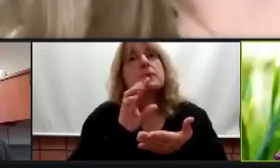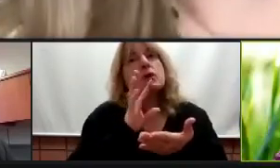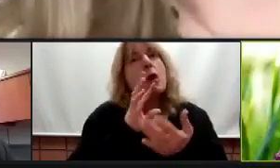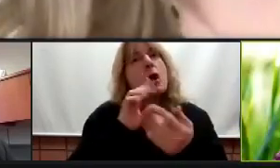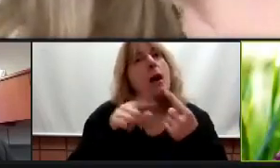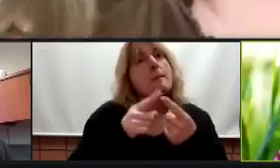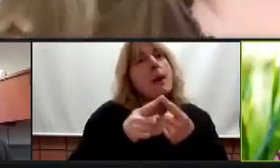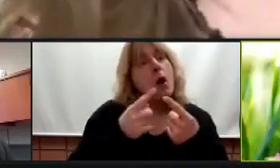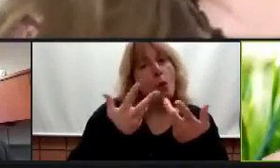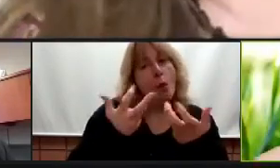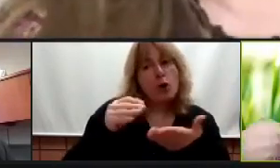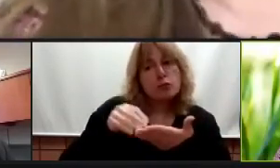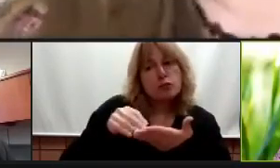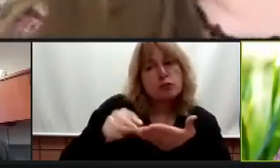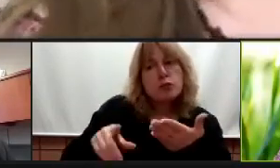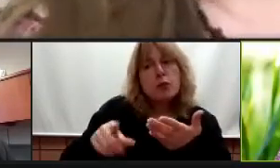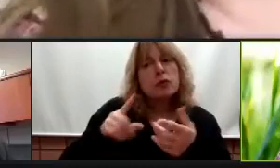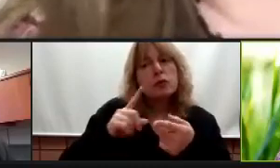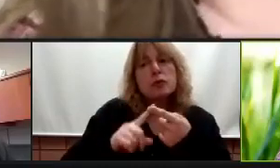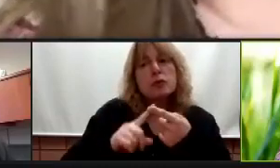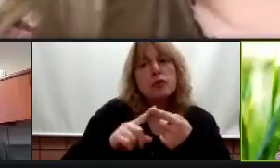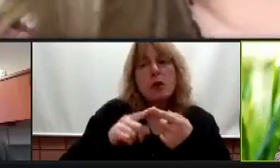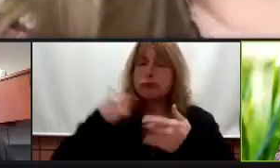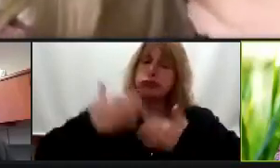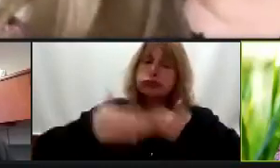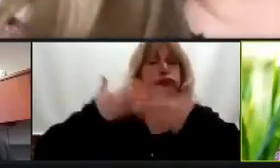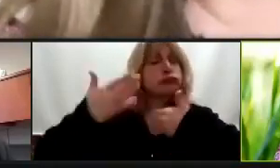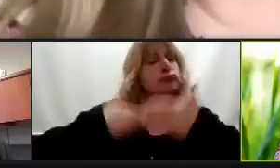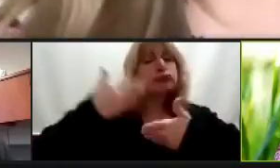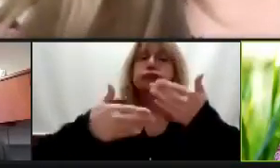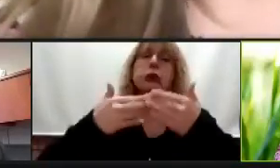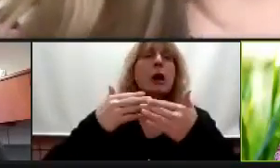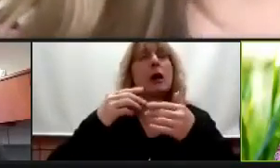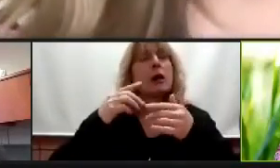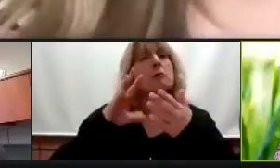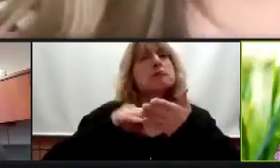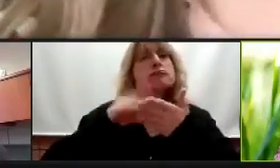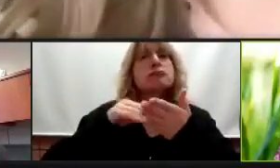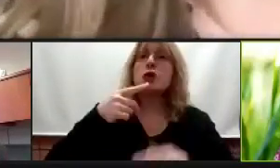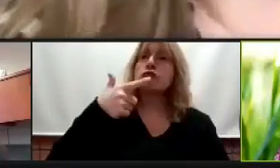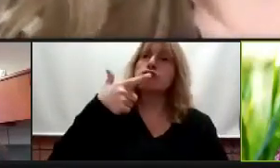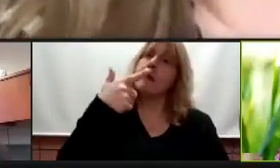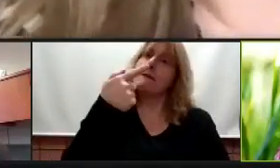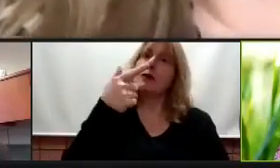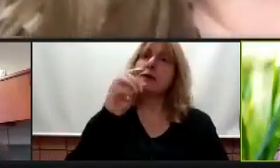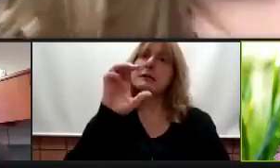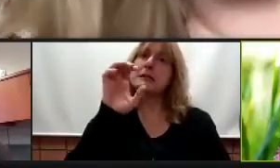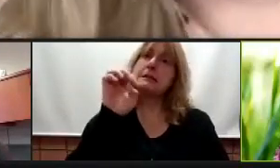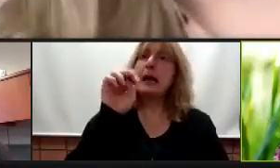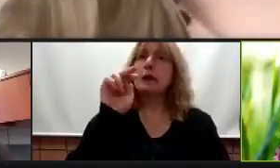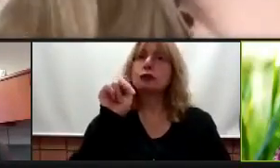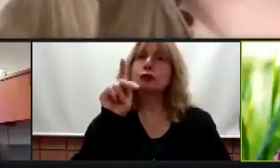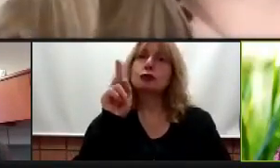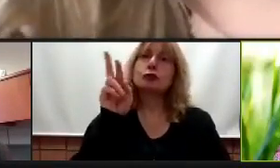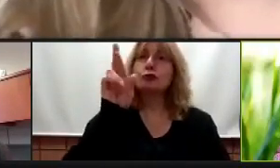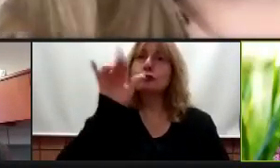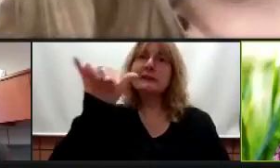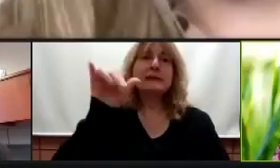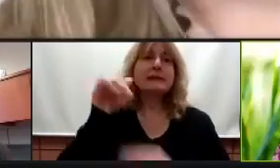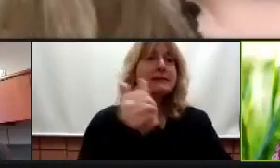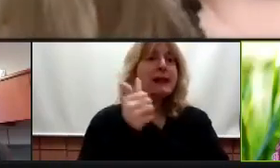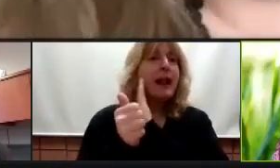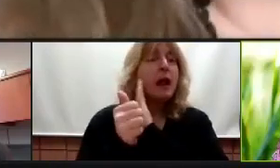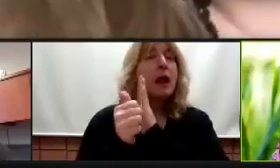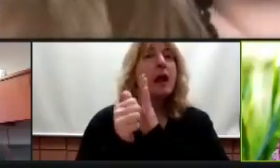century skills. Well, one of the ways that you can produce students with 21st century skills is making sure that they all have a computer to work